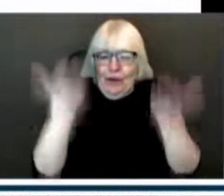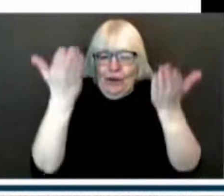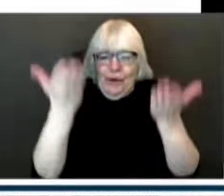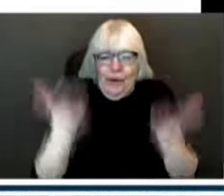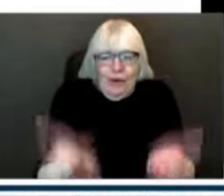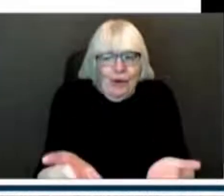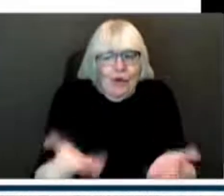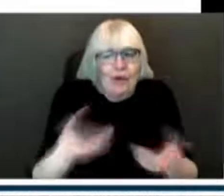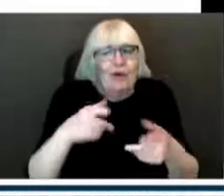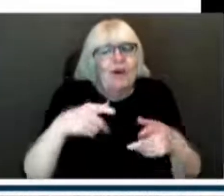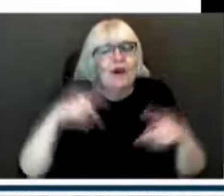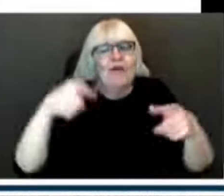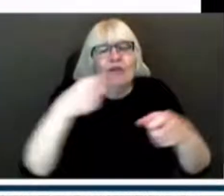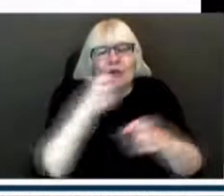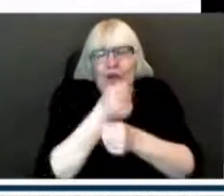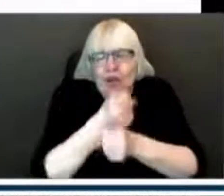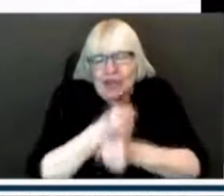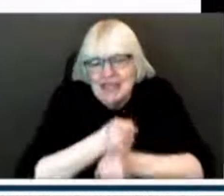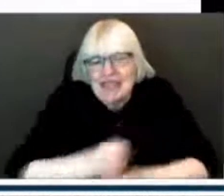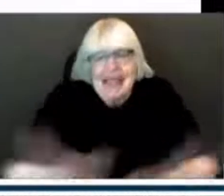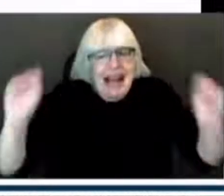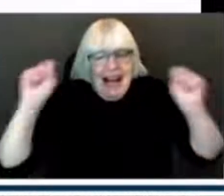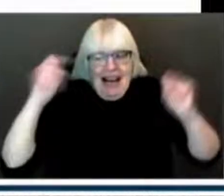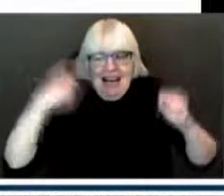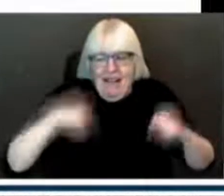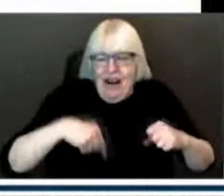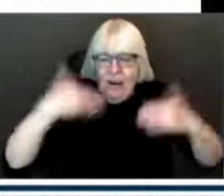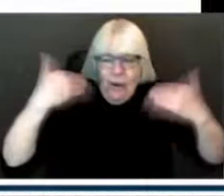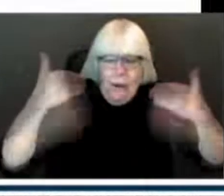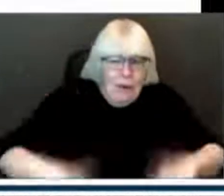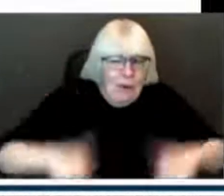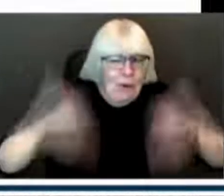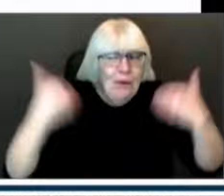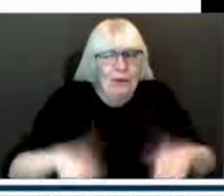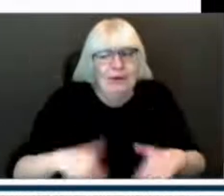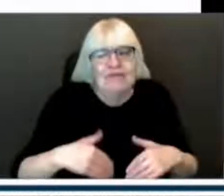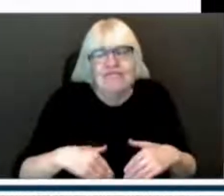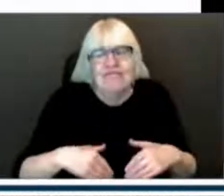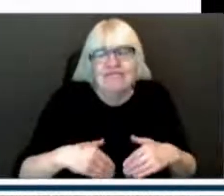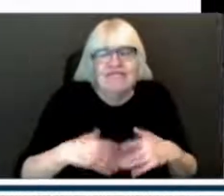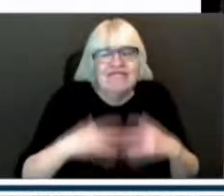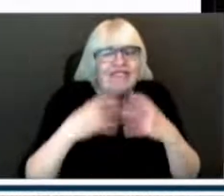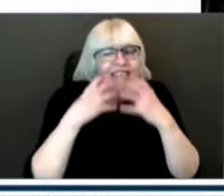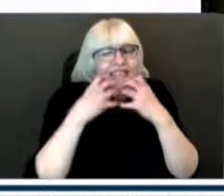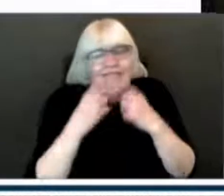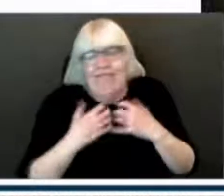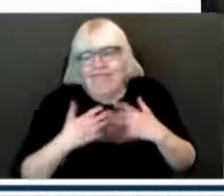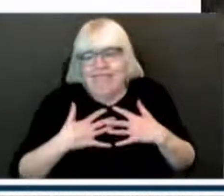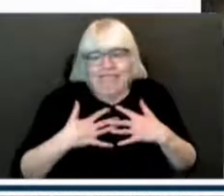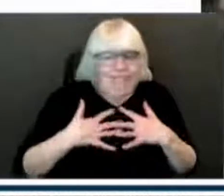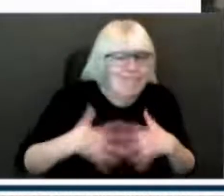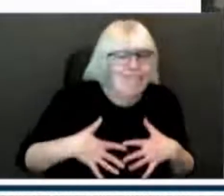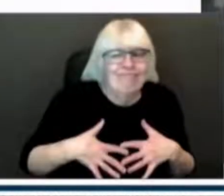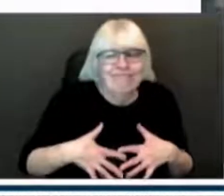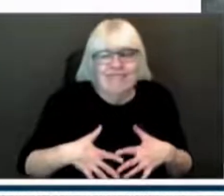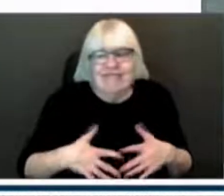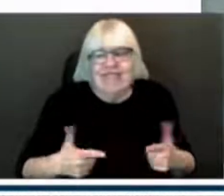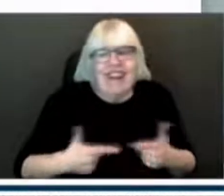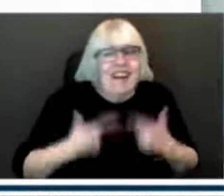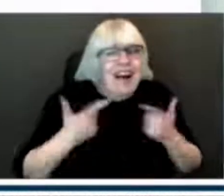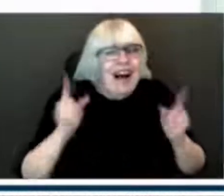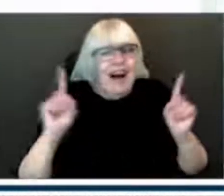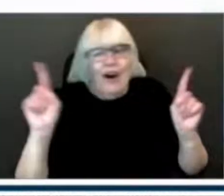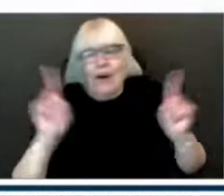grace when I fall apart, the only light that shines when the